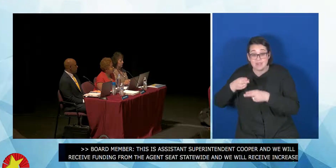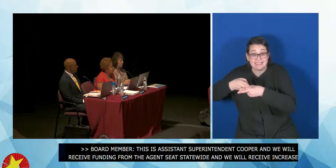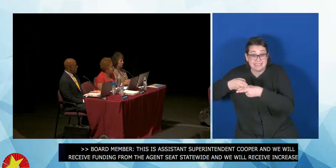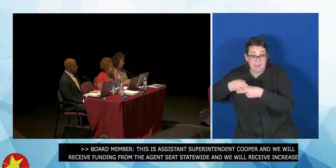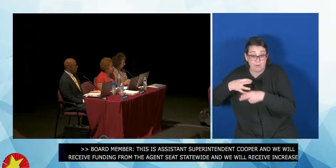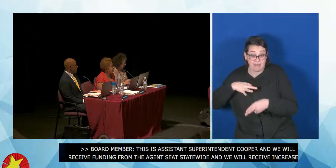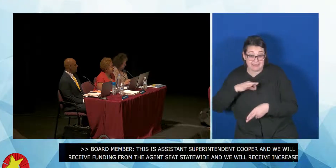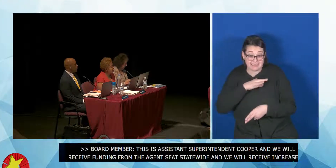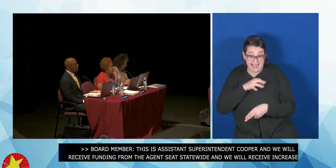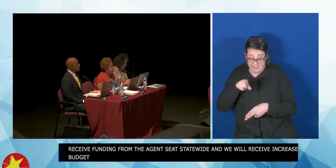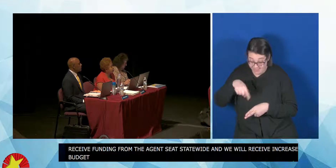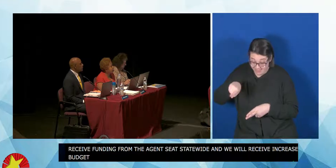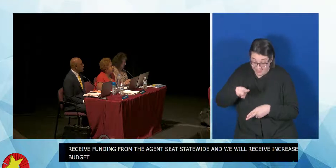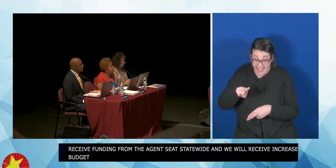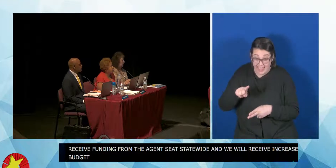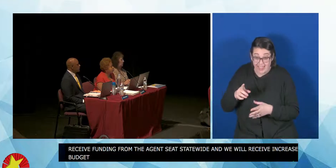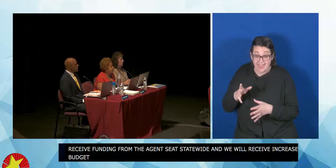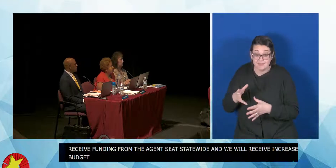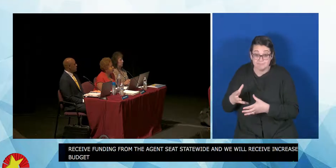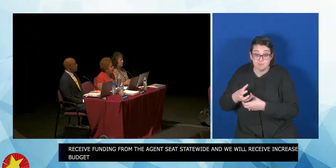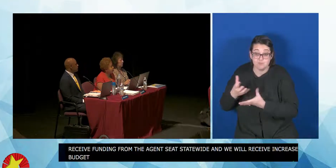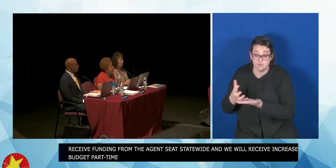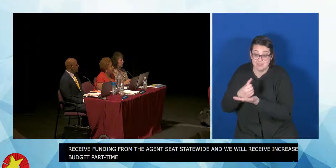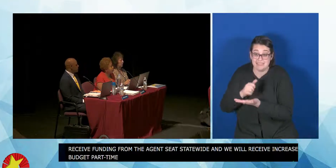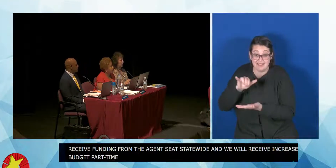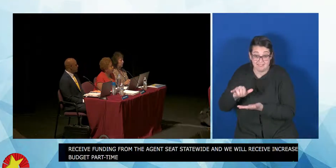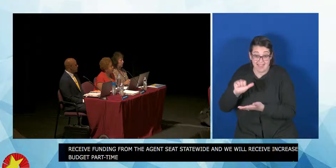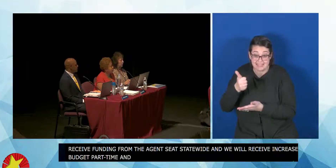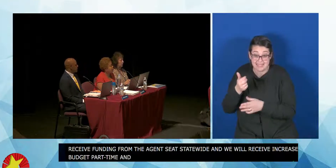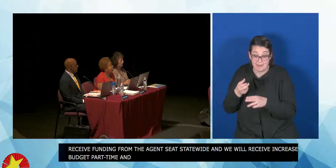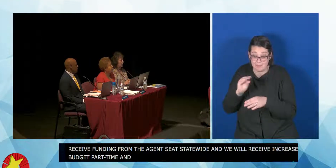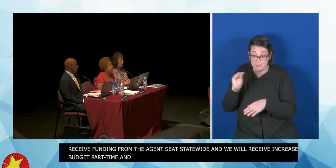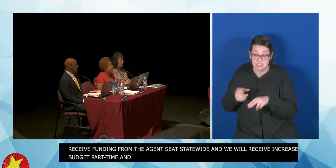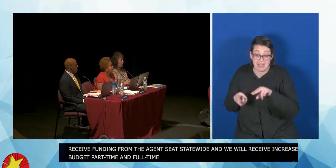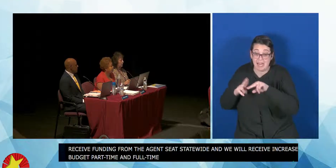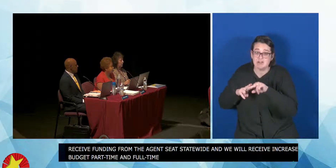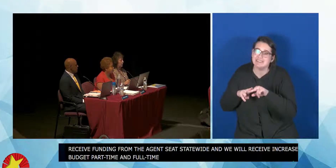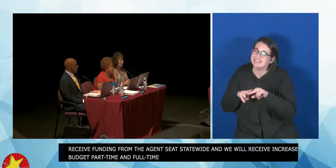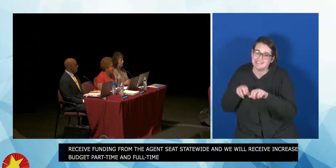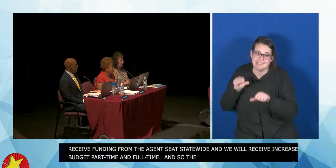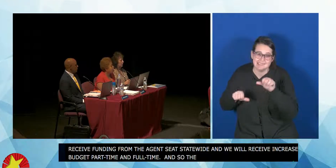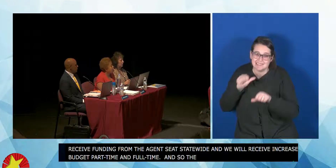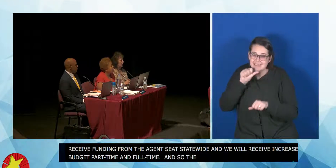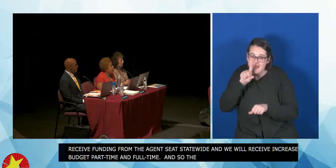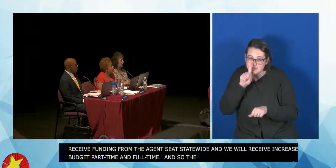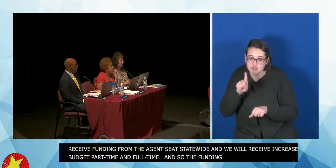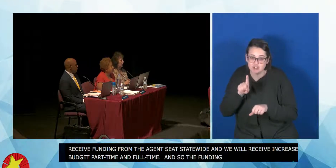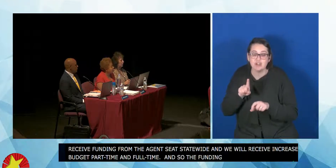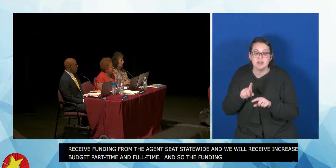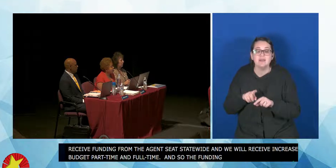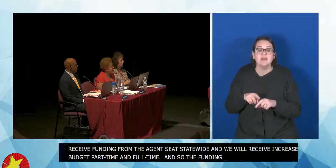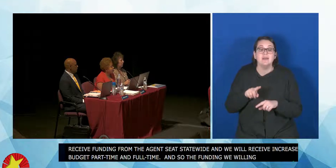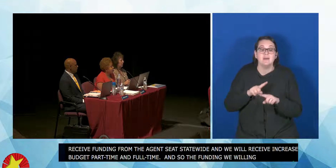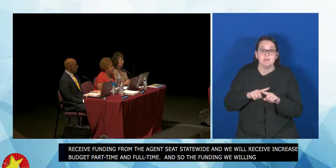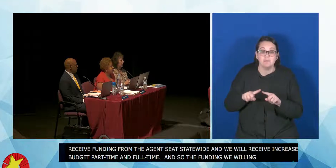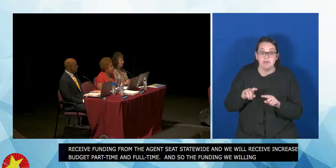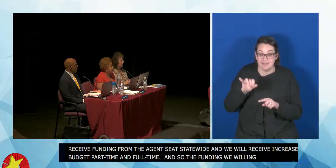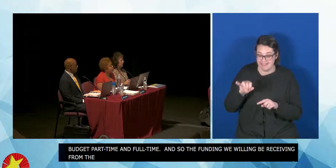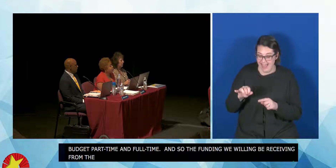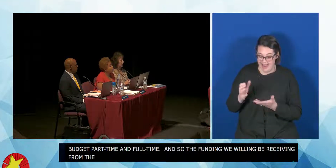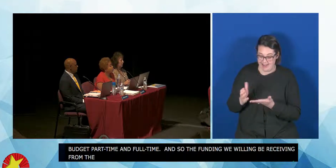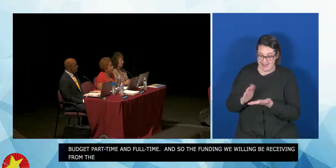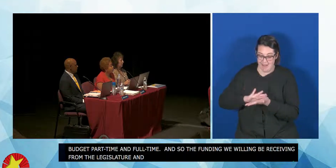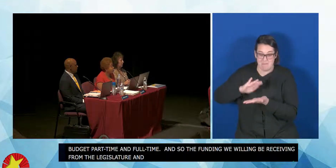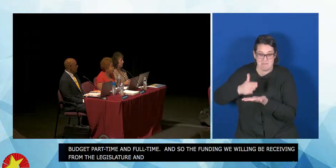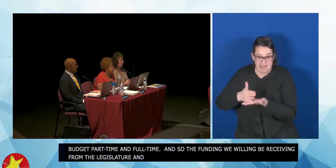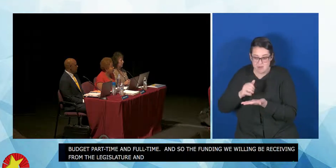the 10% salary increase. However, that funding we will be receiving from the legislature. Of that amount, I'm not quite sure if